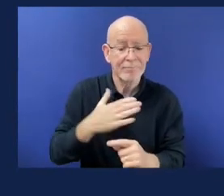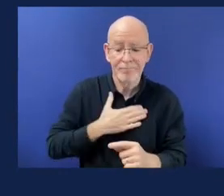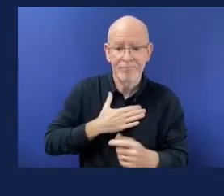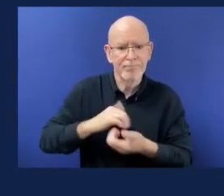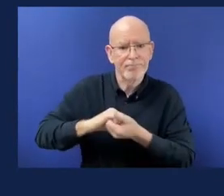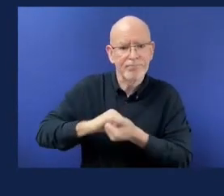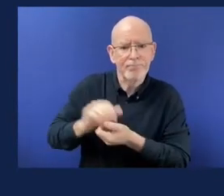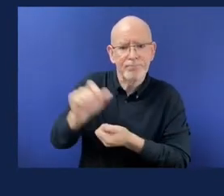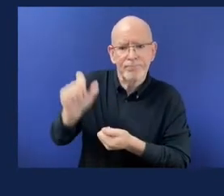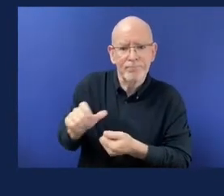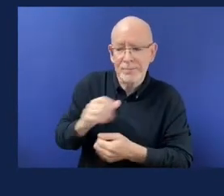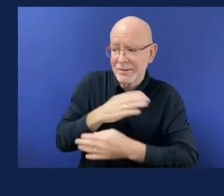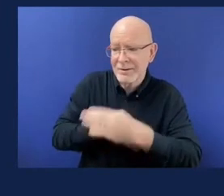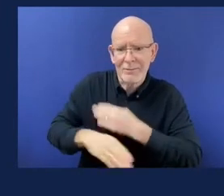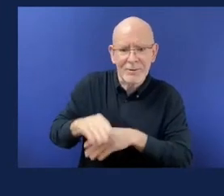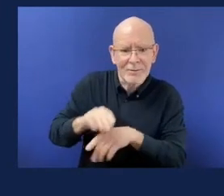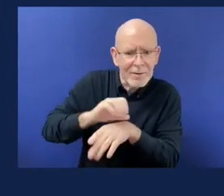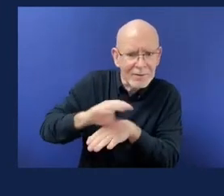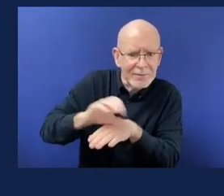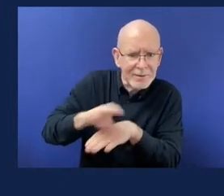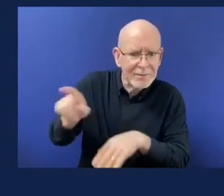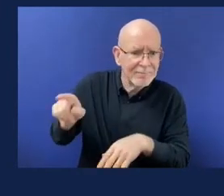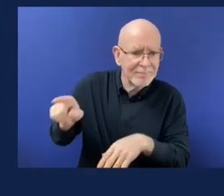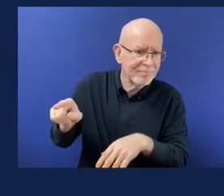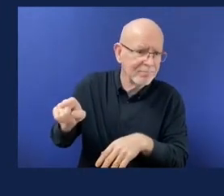that tips me over into getting into it.